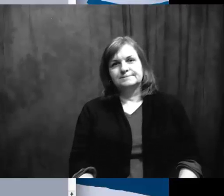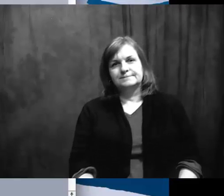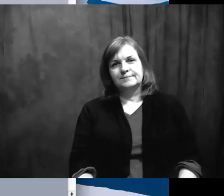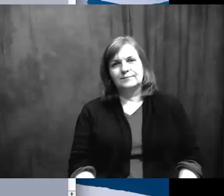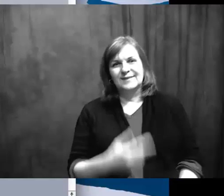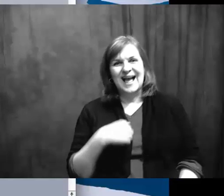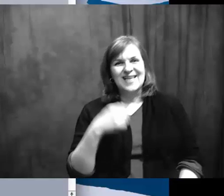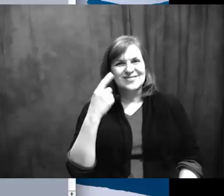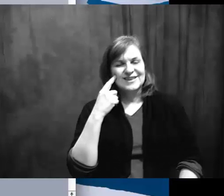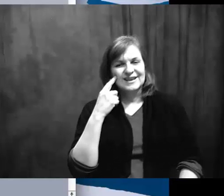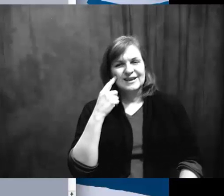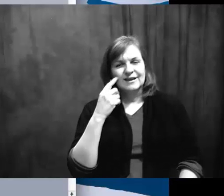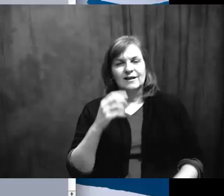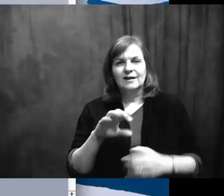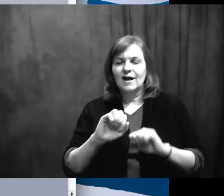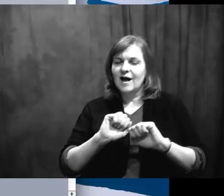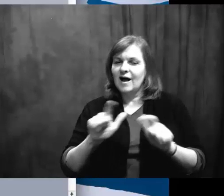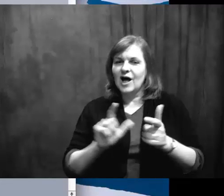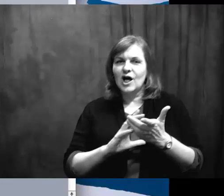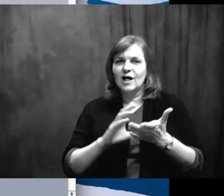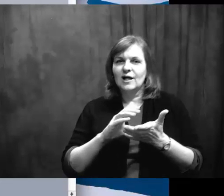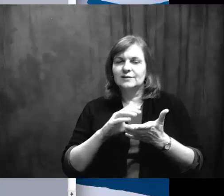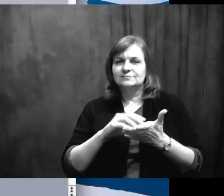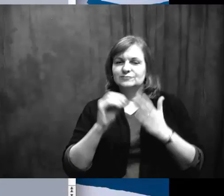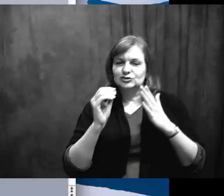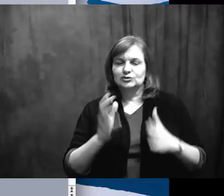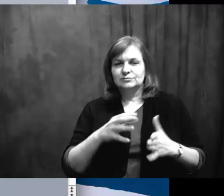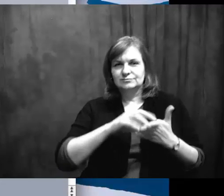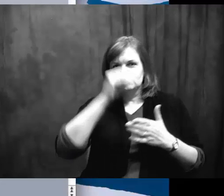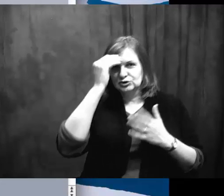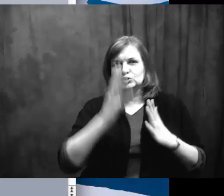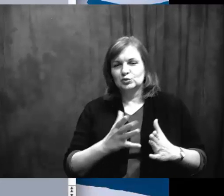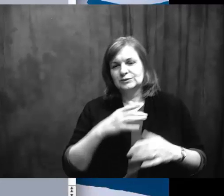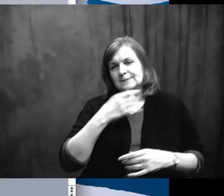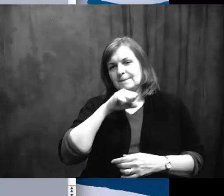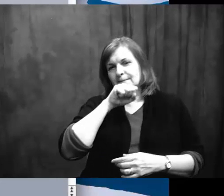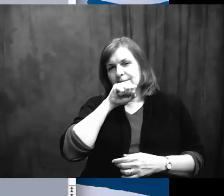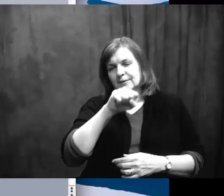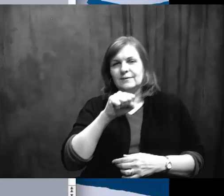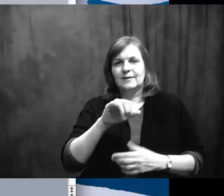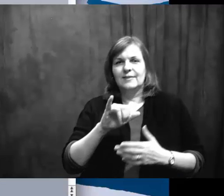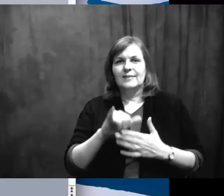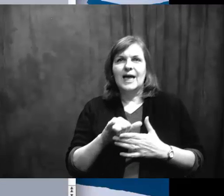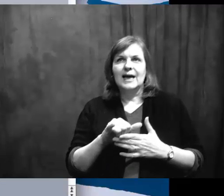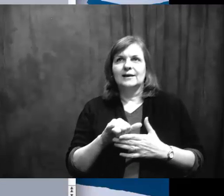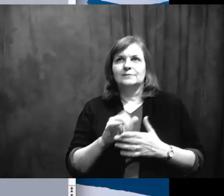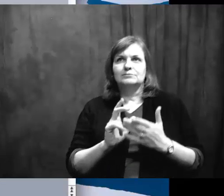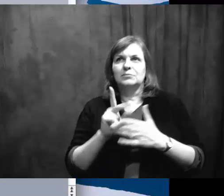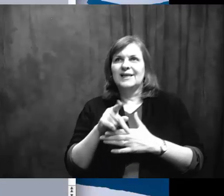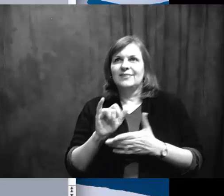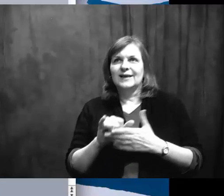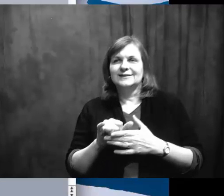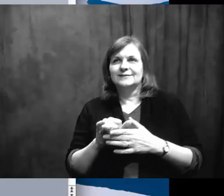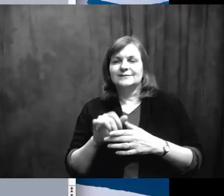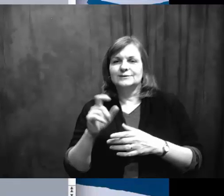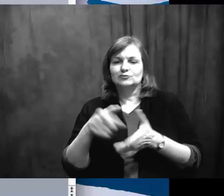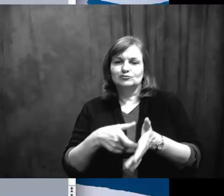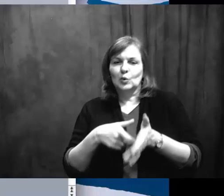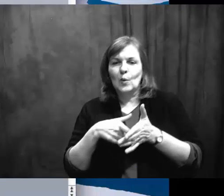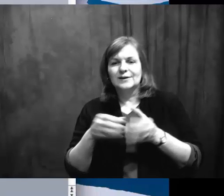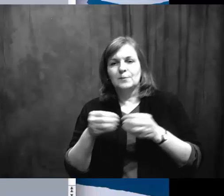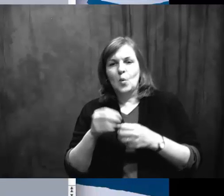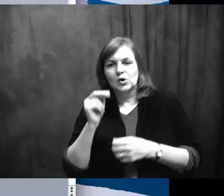point. And I think the favorite of all students in our nutrient depleted plants that have to make some sort